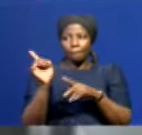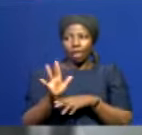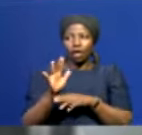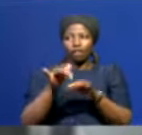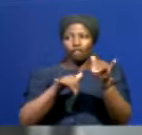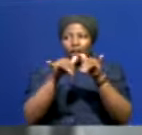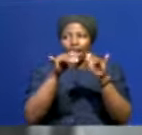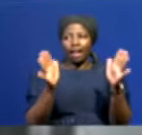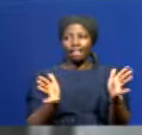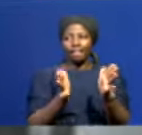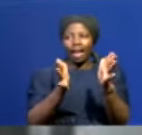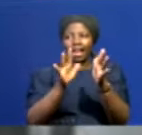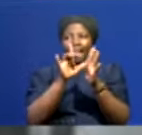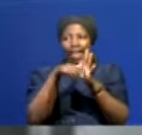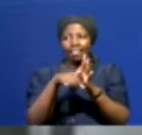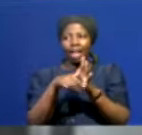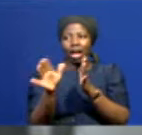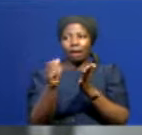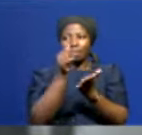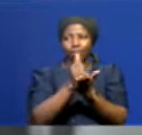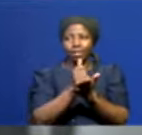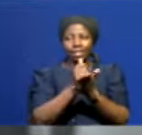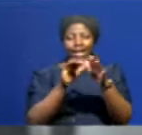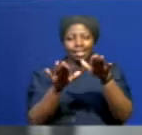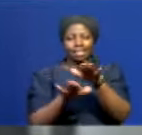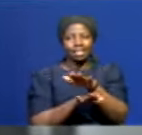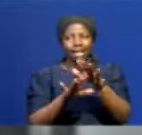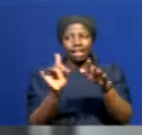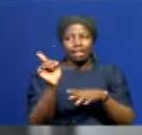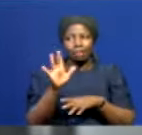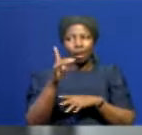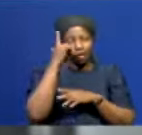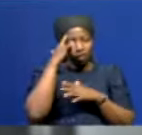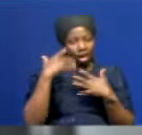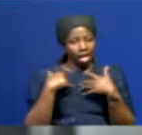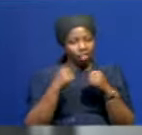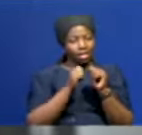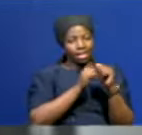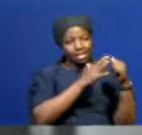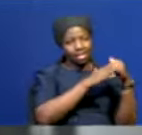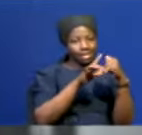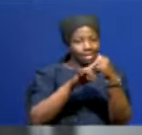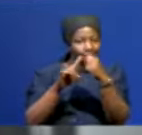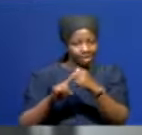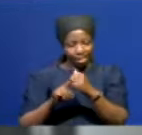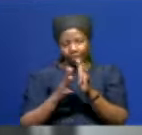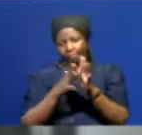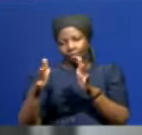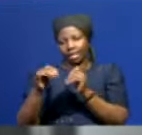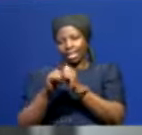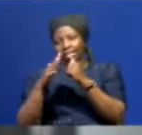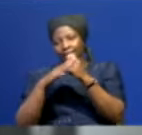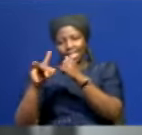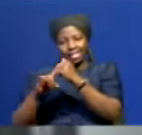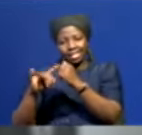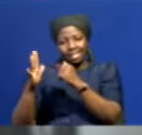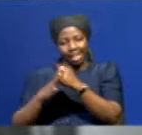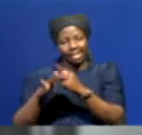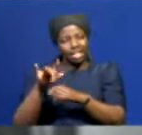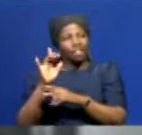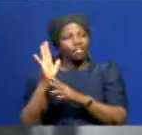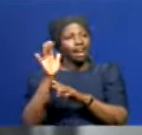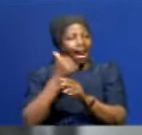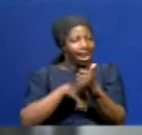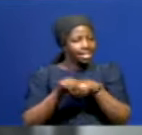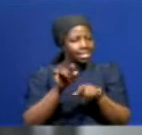was appointed Assistant Minister for Health. Between 1966 and 1969, he acted as